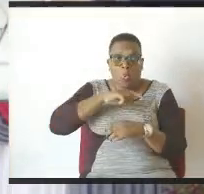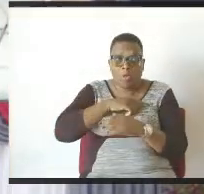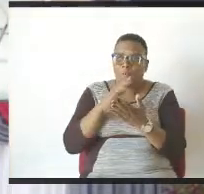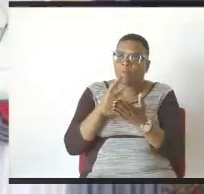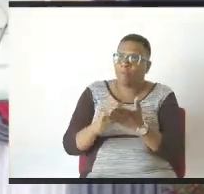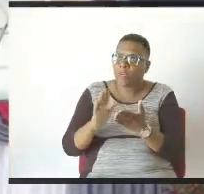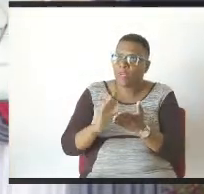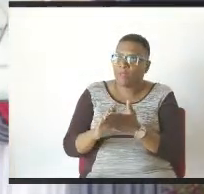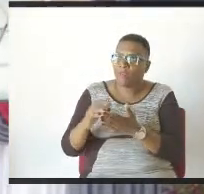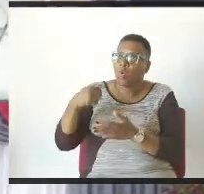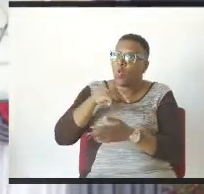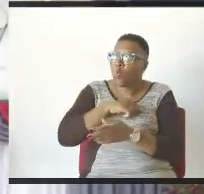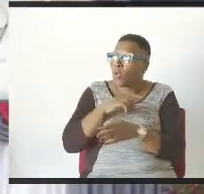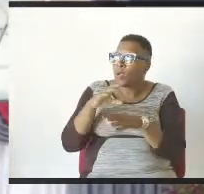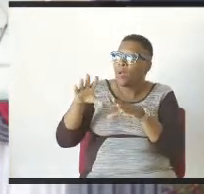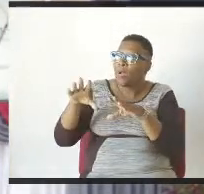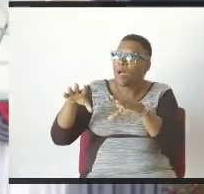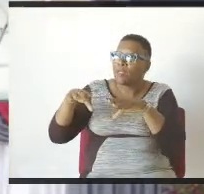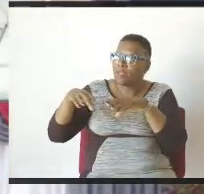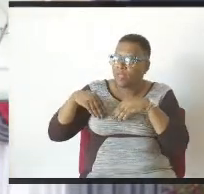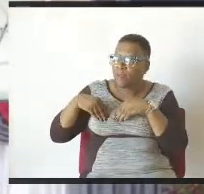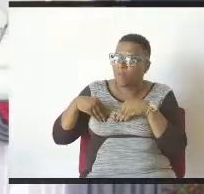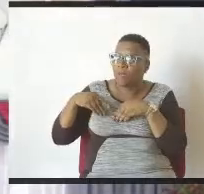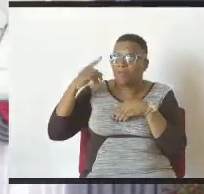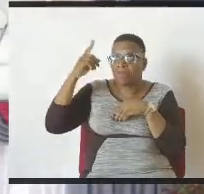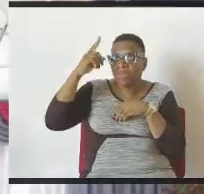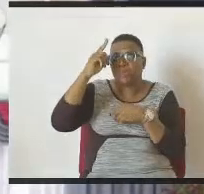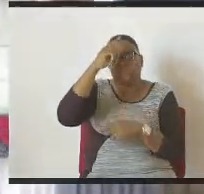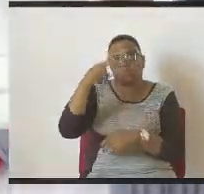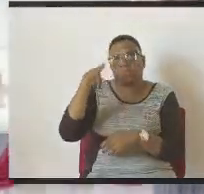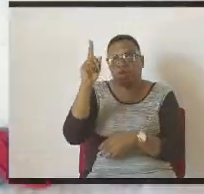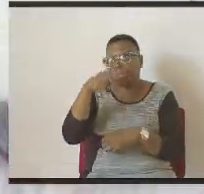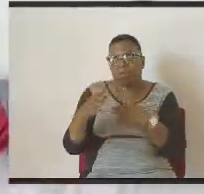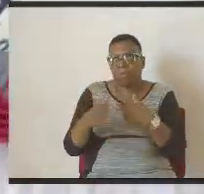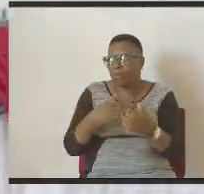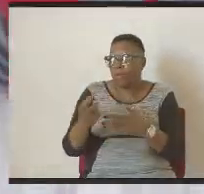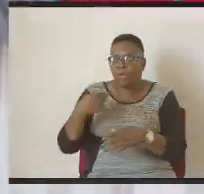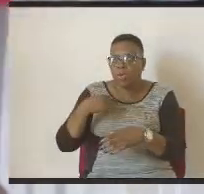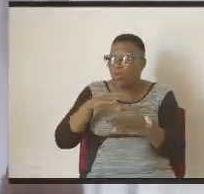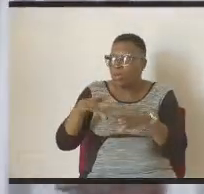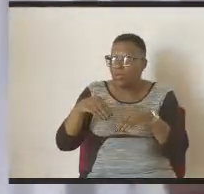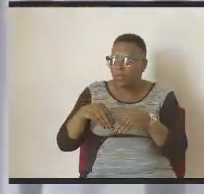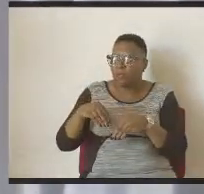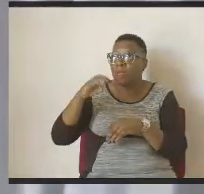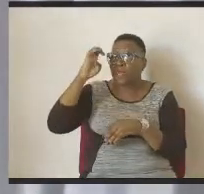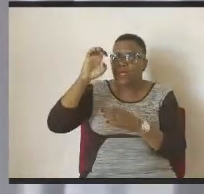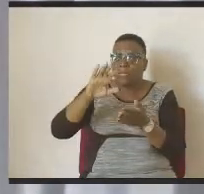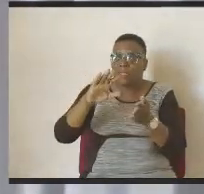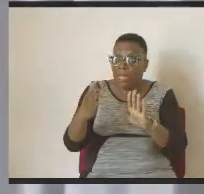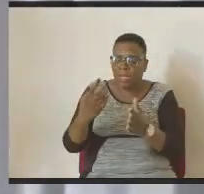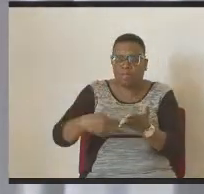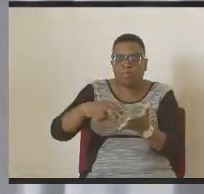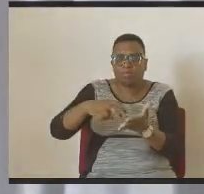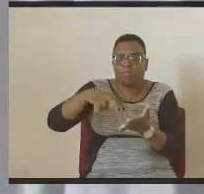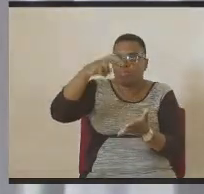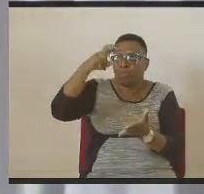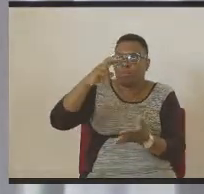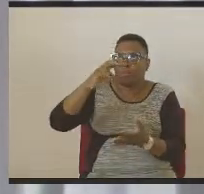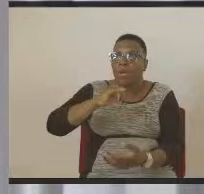We are accepted even though he was condemned because he died and rose again. I'm forgiven,